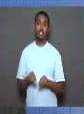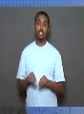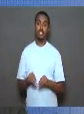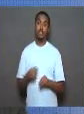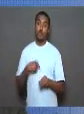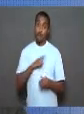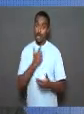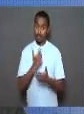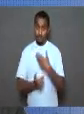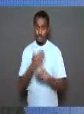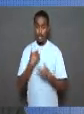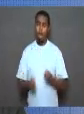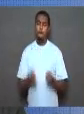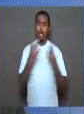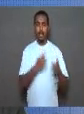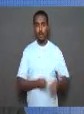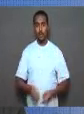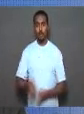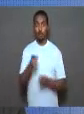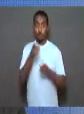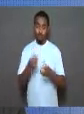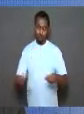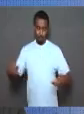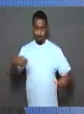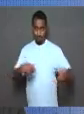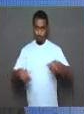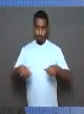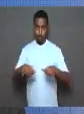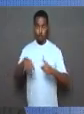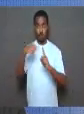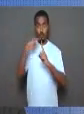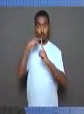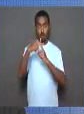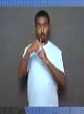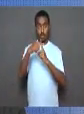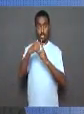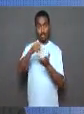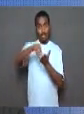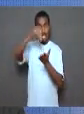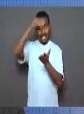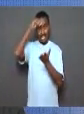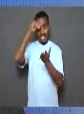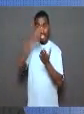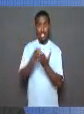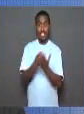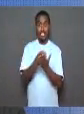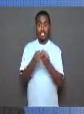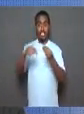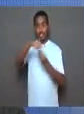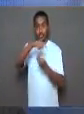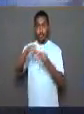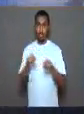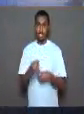Students, we have discussed many ways that you can contribute to a positive learning environment this